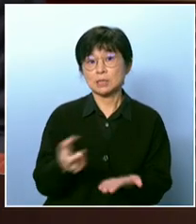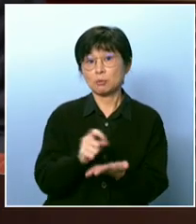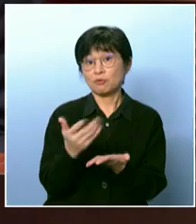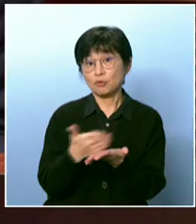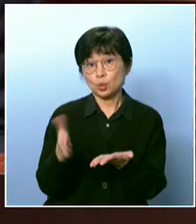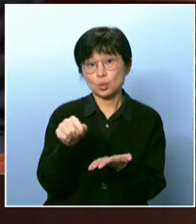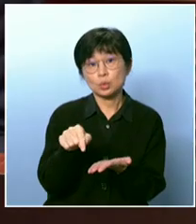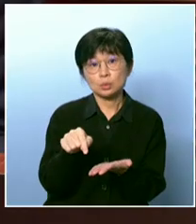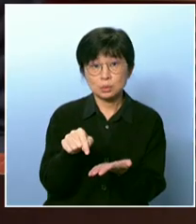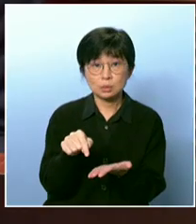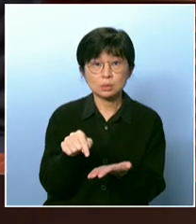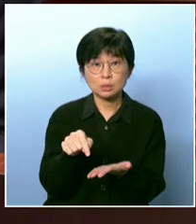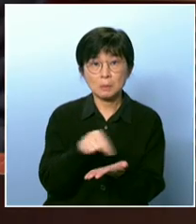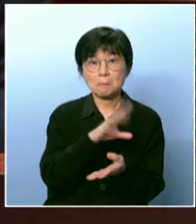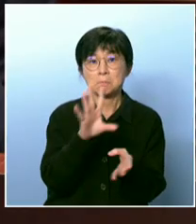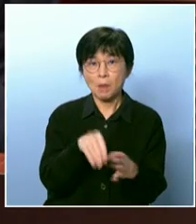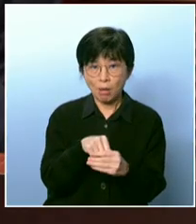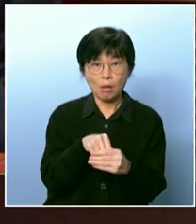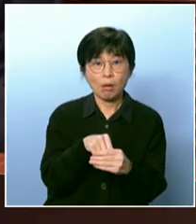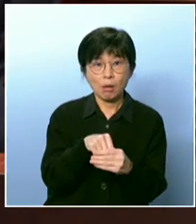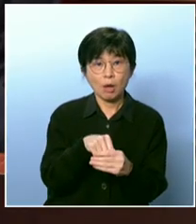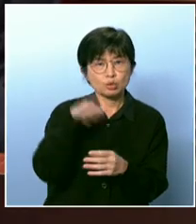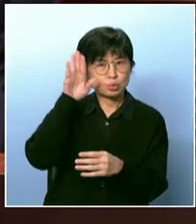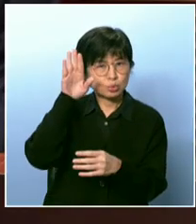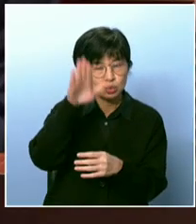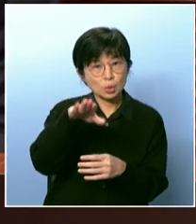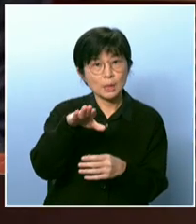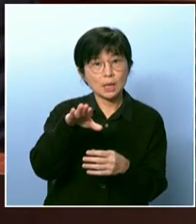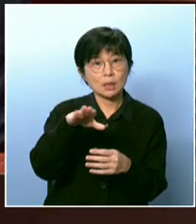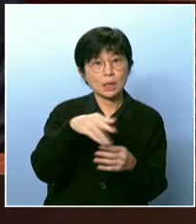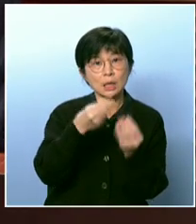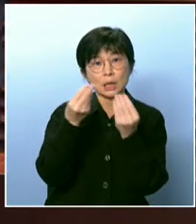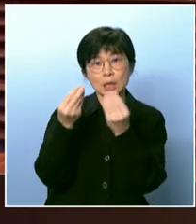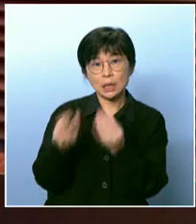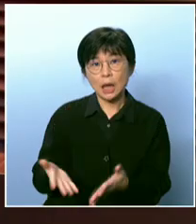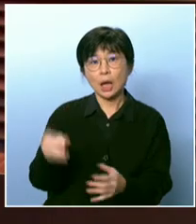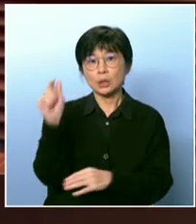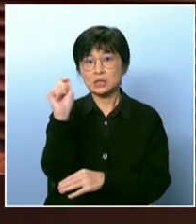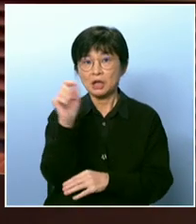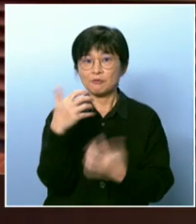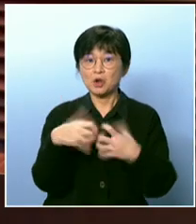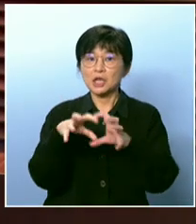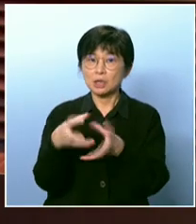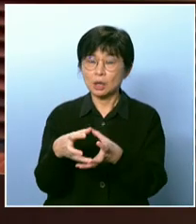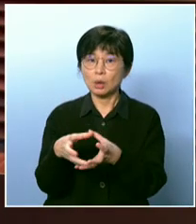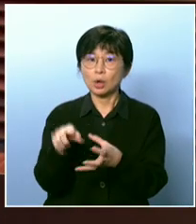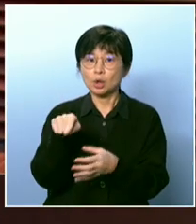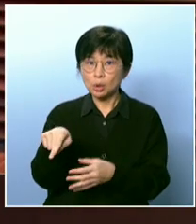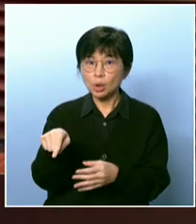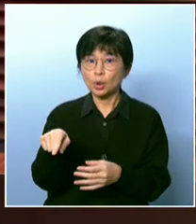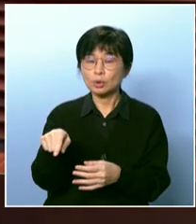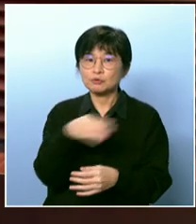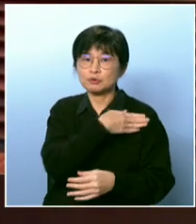premises. I'm not sure if my understanding is correct. Basically, the fitting out works